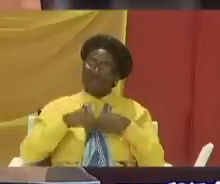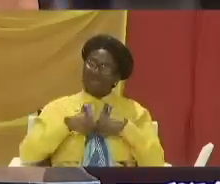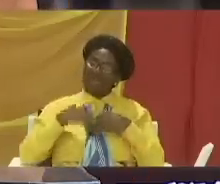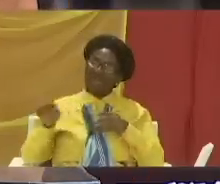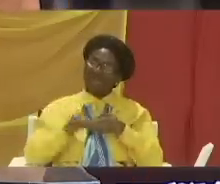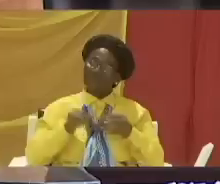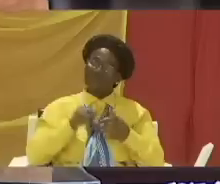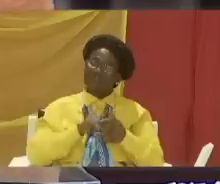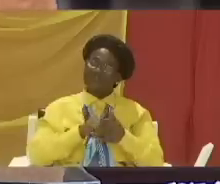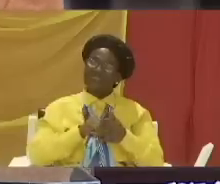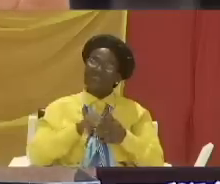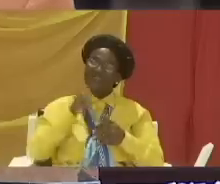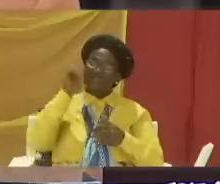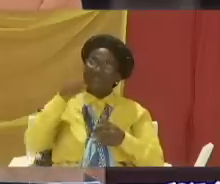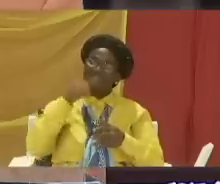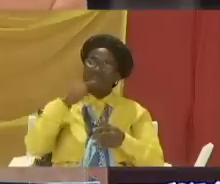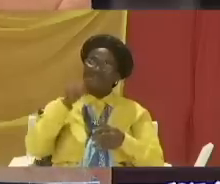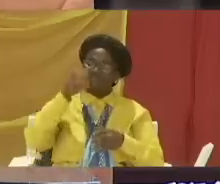us.